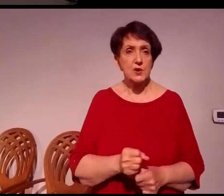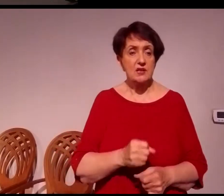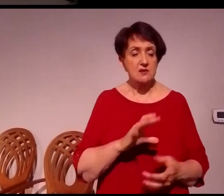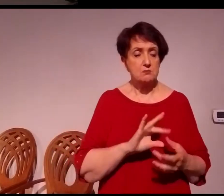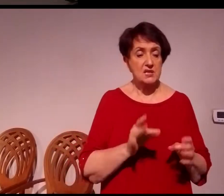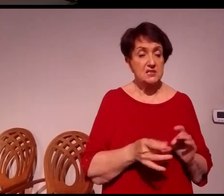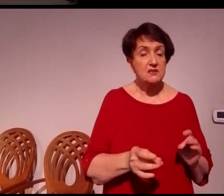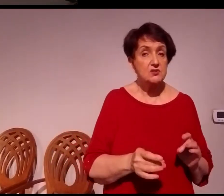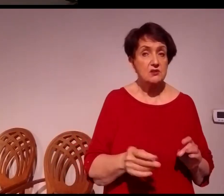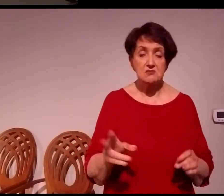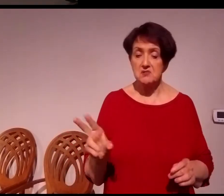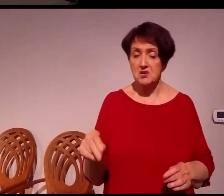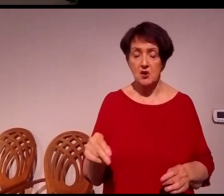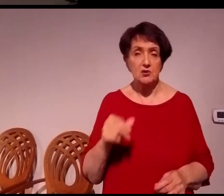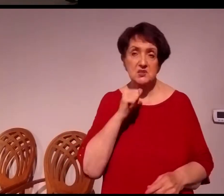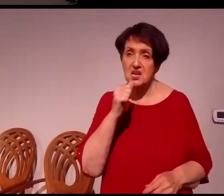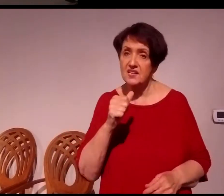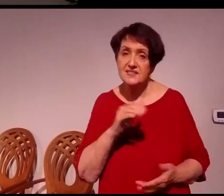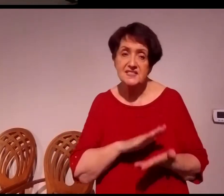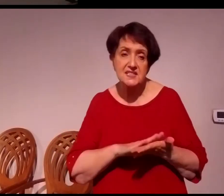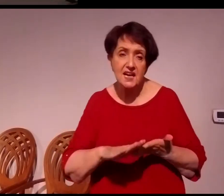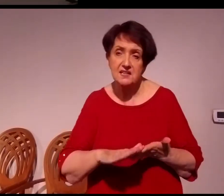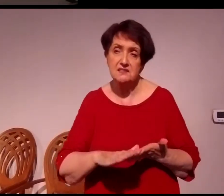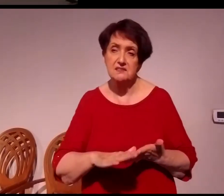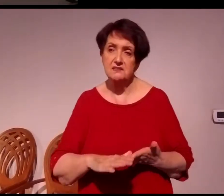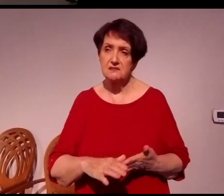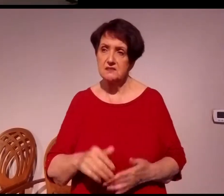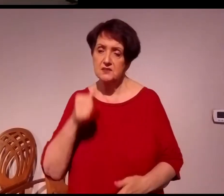nice. Girls don't behave that way.